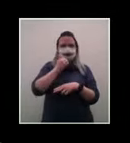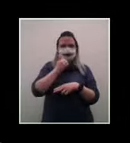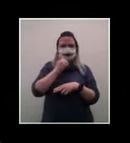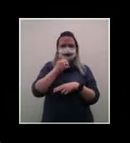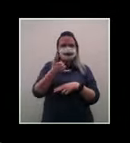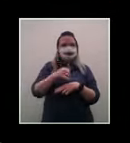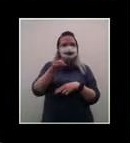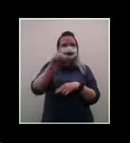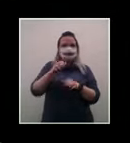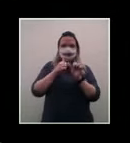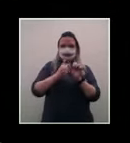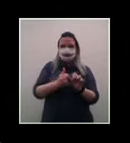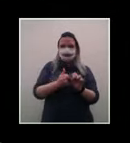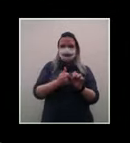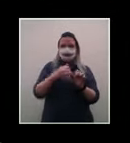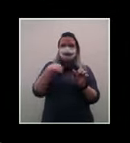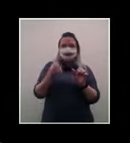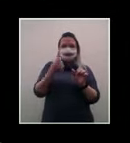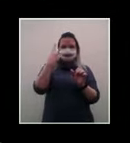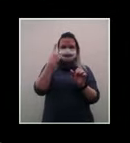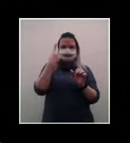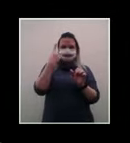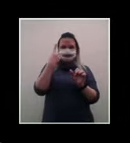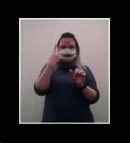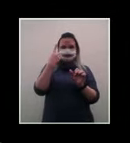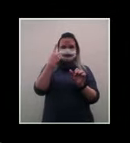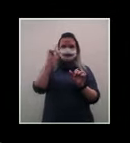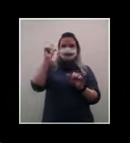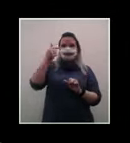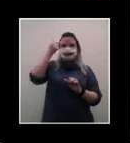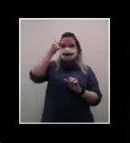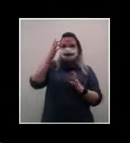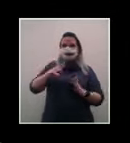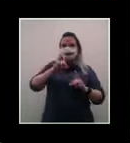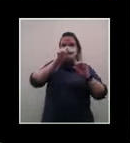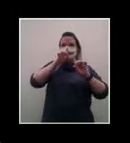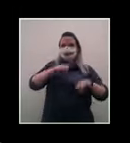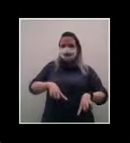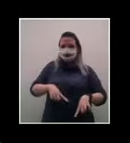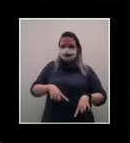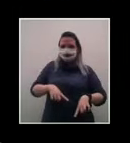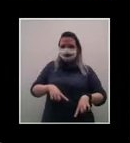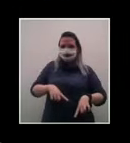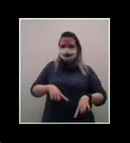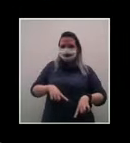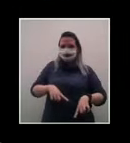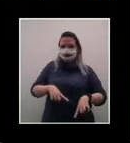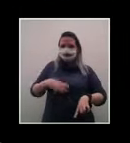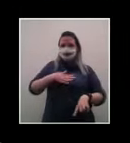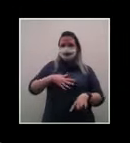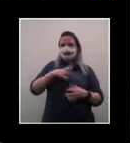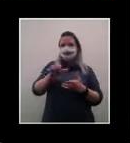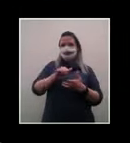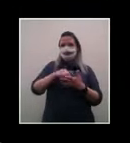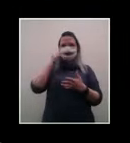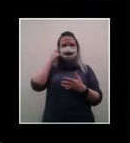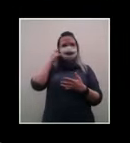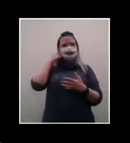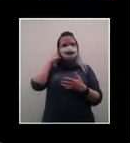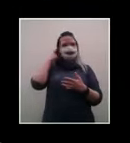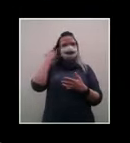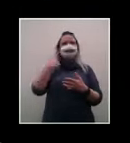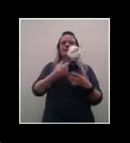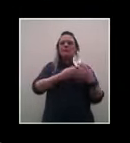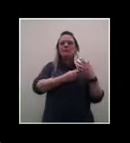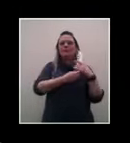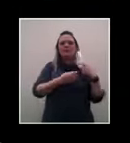follow those, and I want everyone to understand that we are under a gubernatorial order for that. So please do that as well. I thank